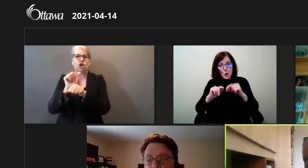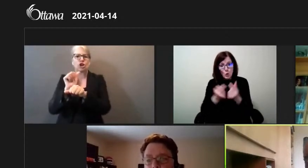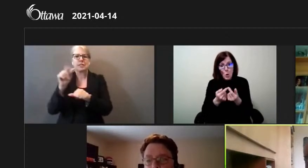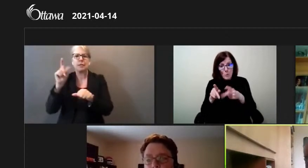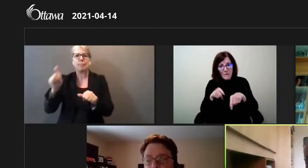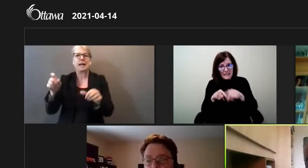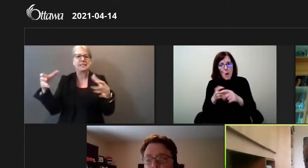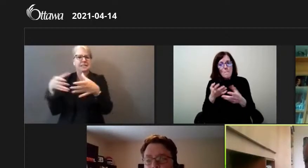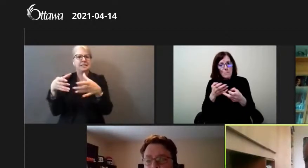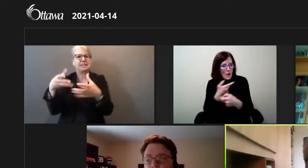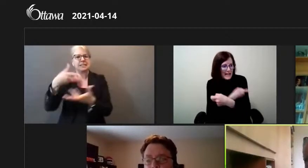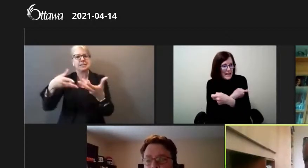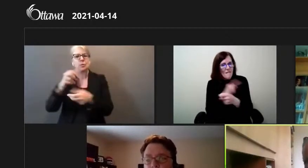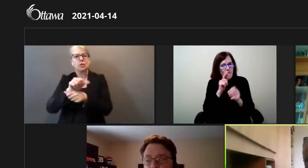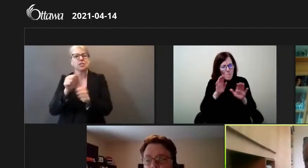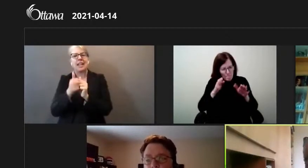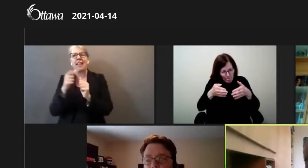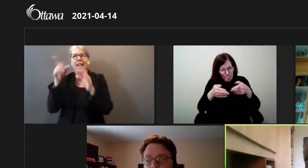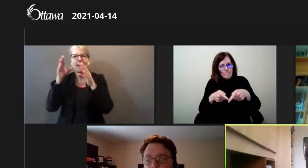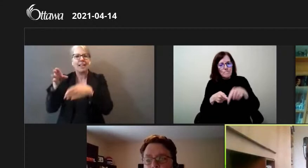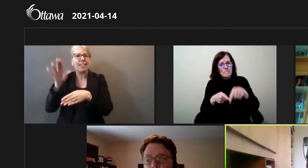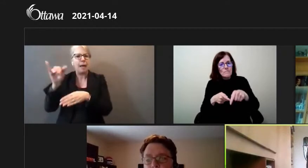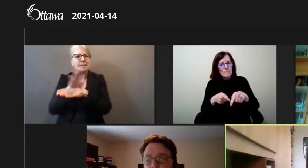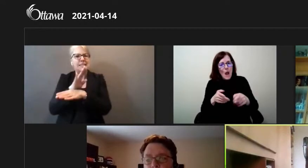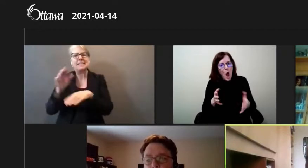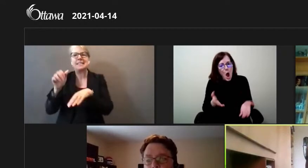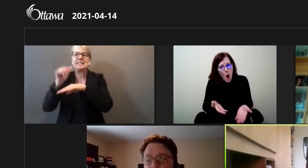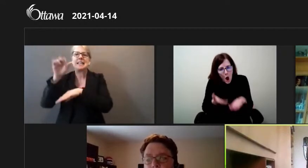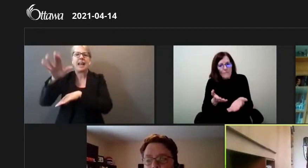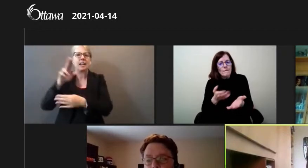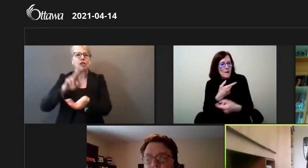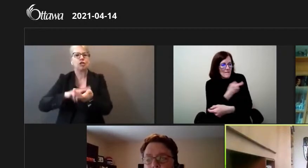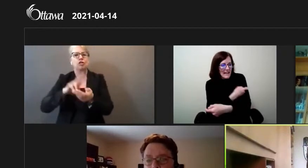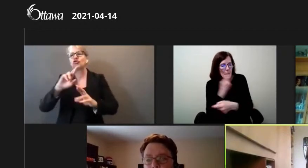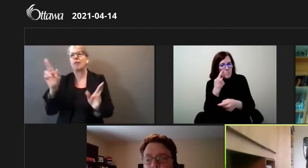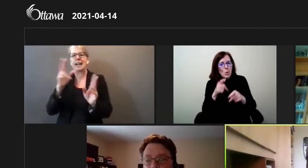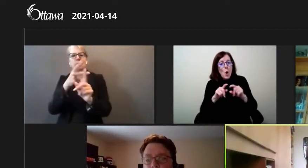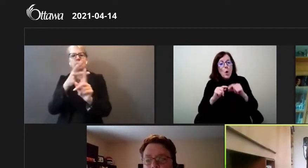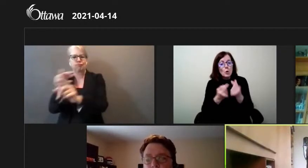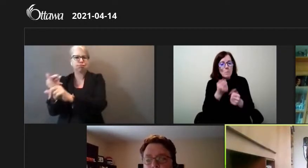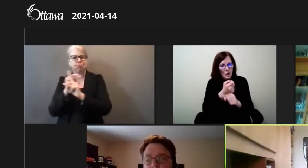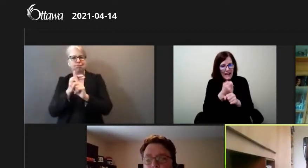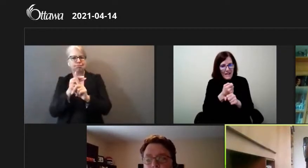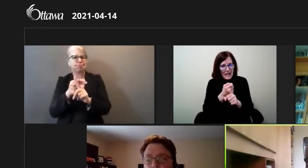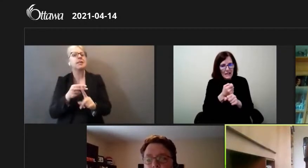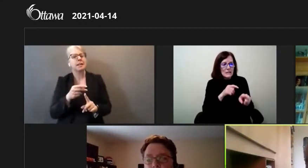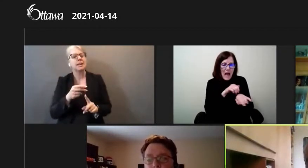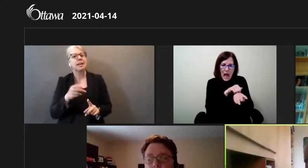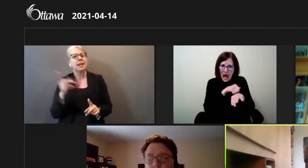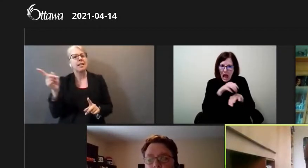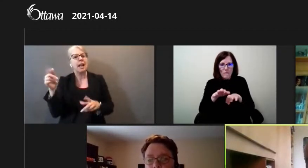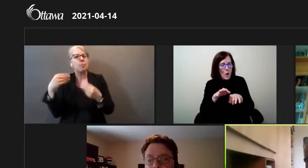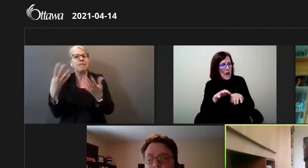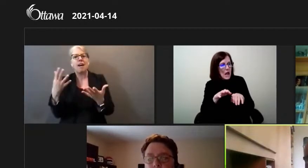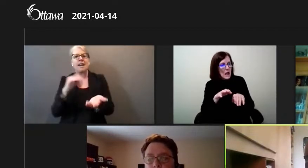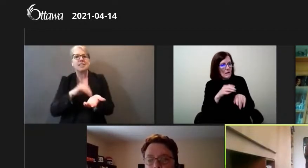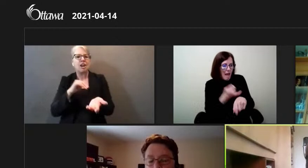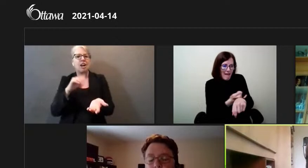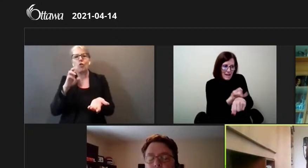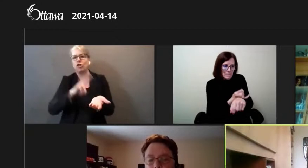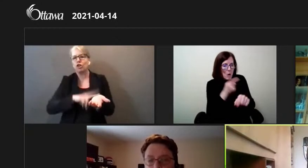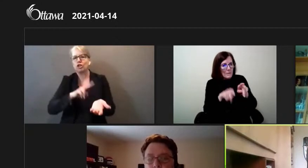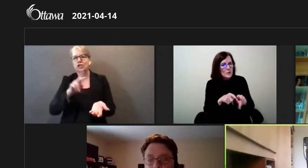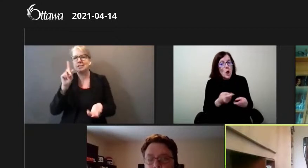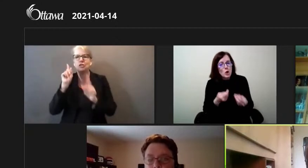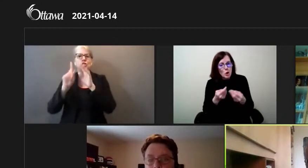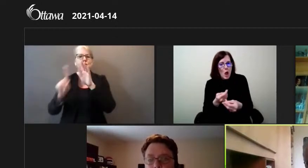those businesses so we can send someone and they can inject and they can provide a doctor on site or nurses on